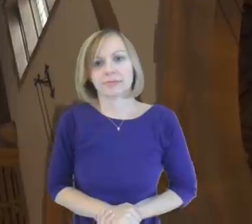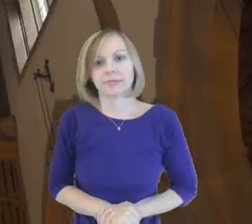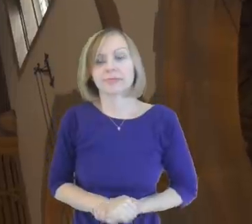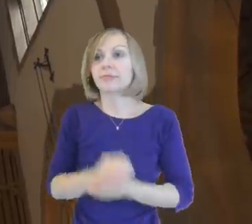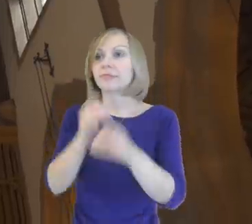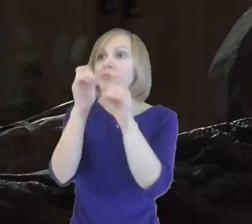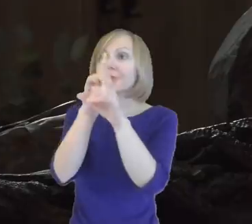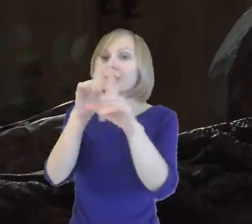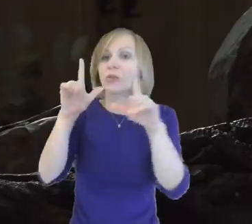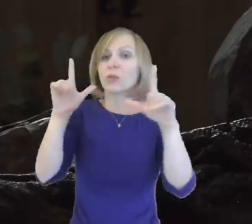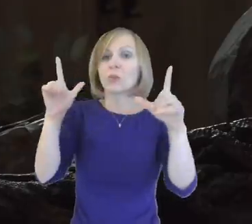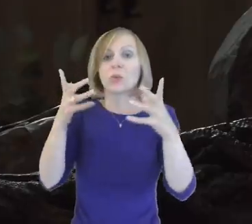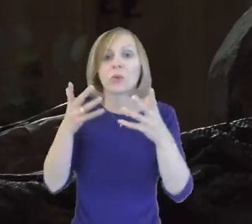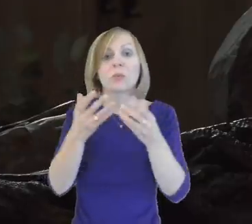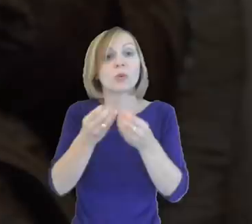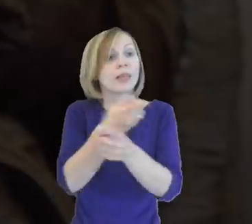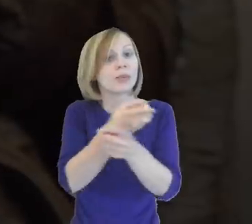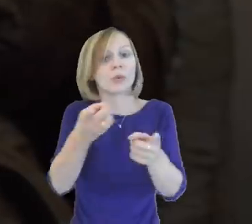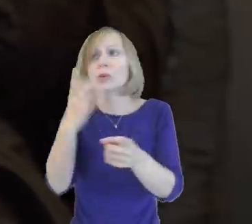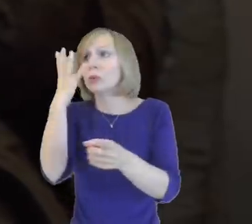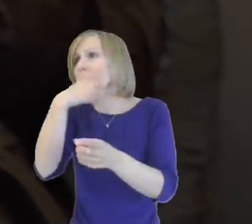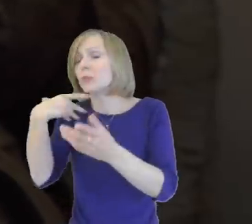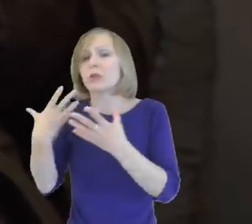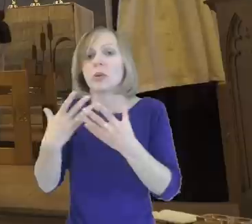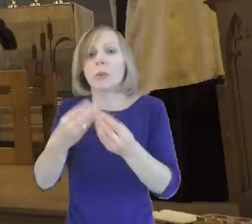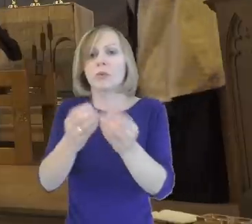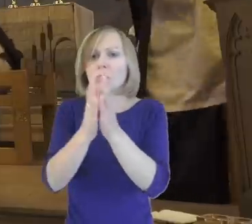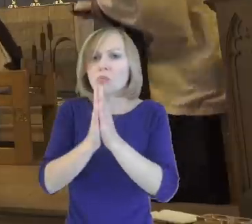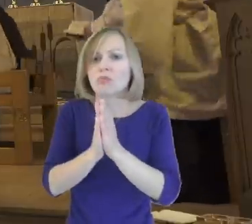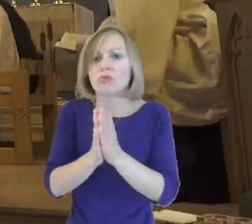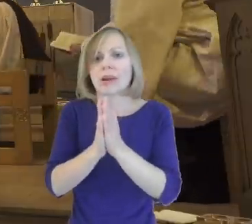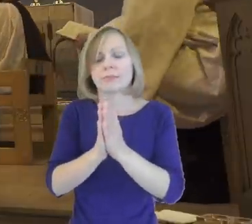The Lord be with you. And with thy spirit. Let us pray.